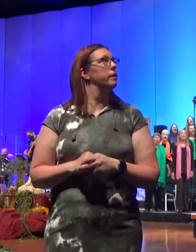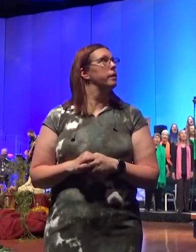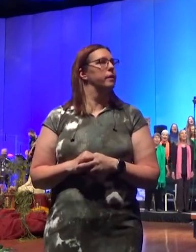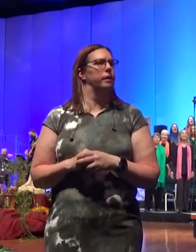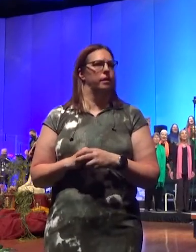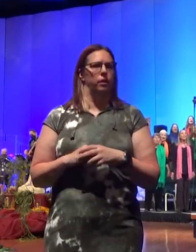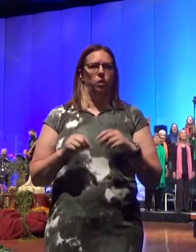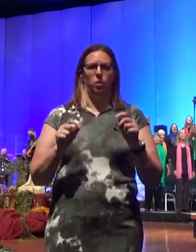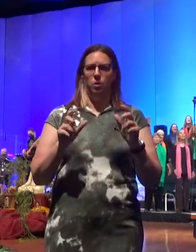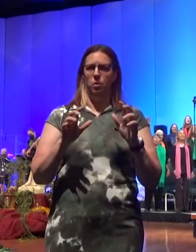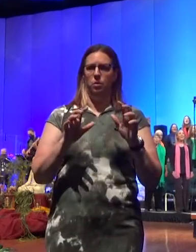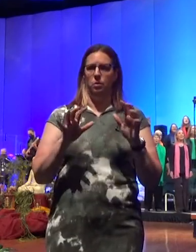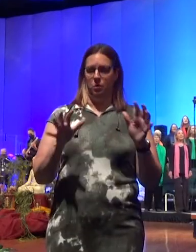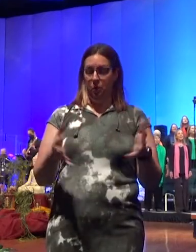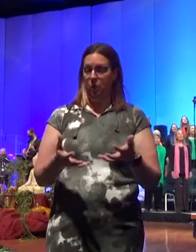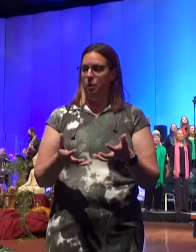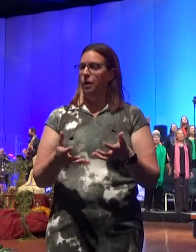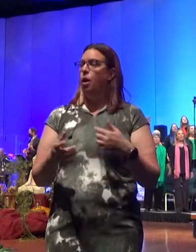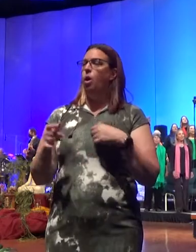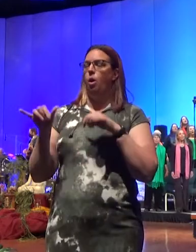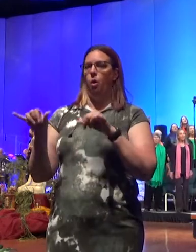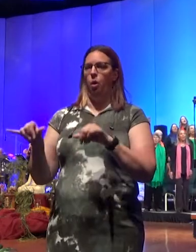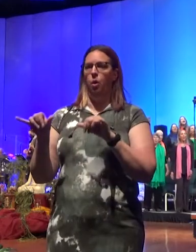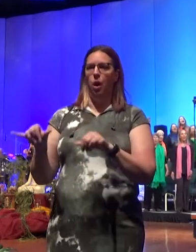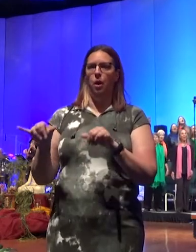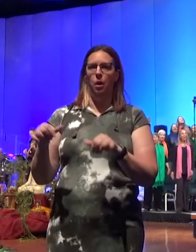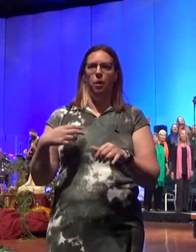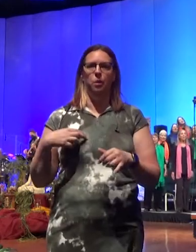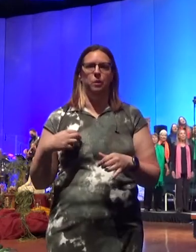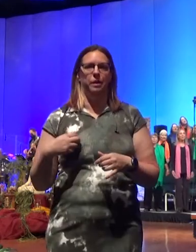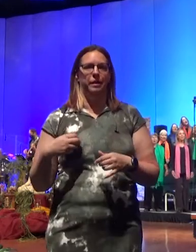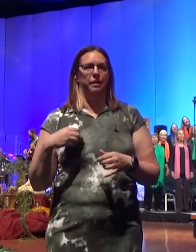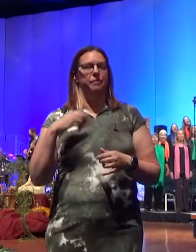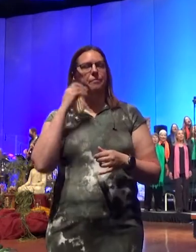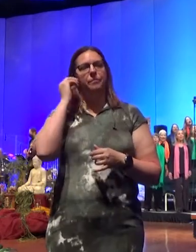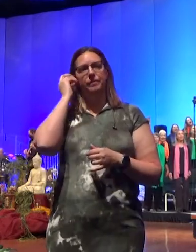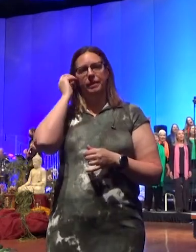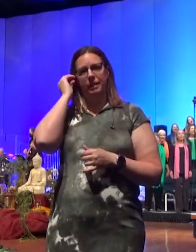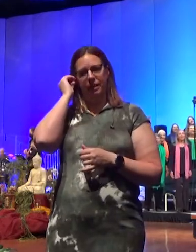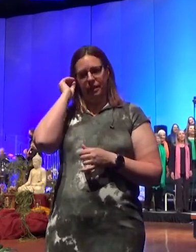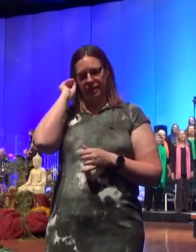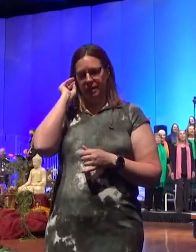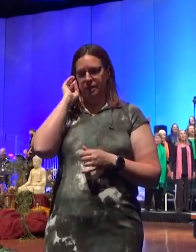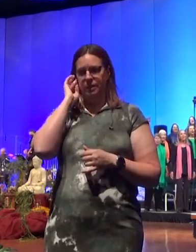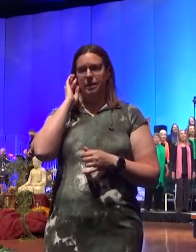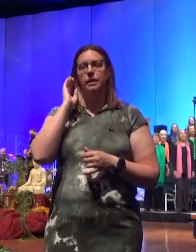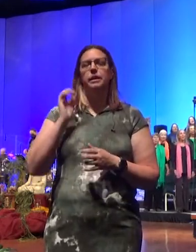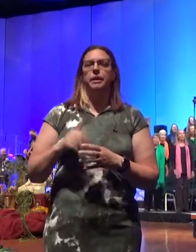alive. So let go, make it right. Make it